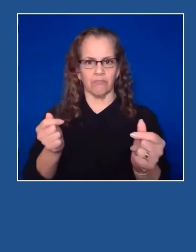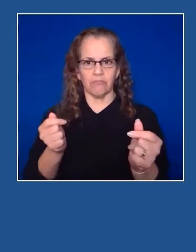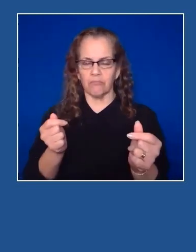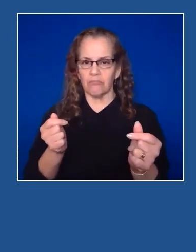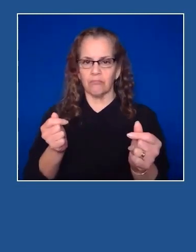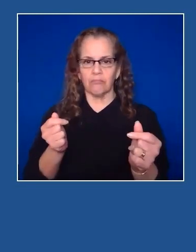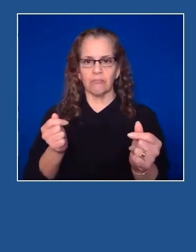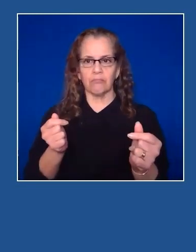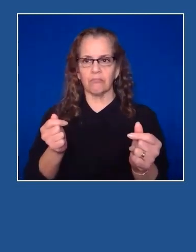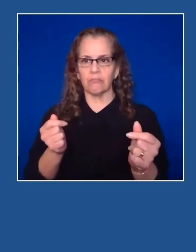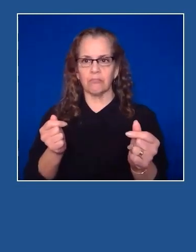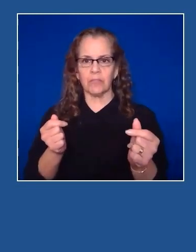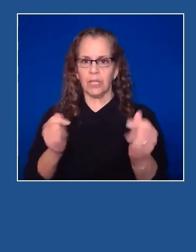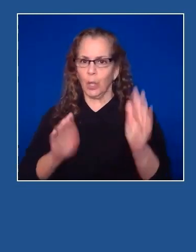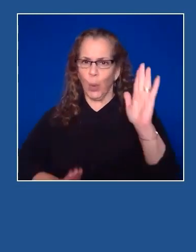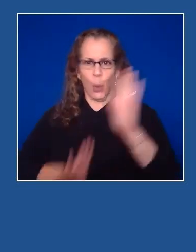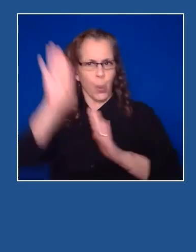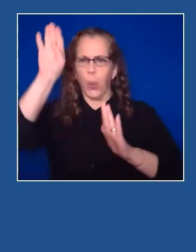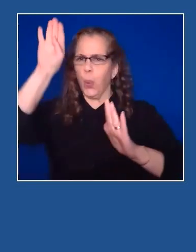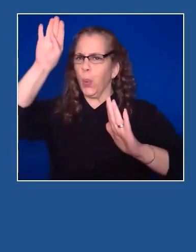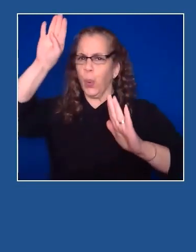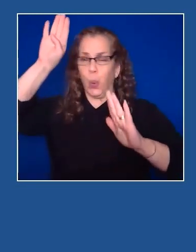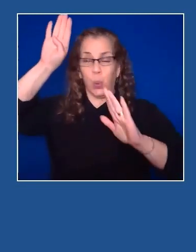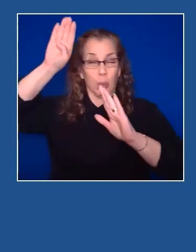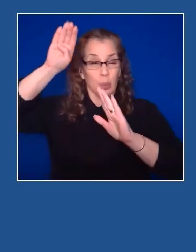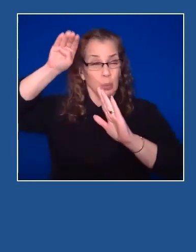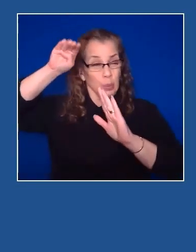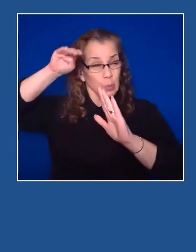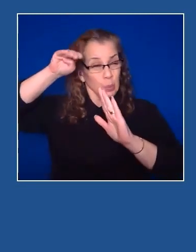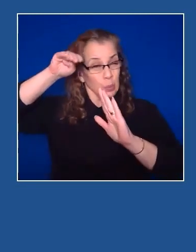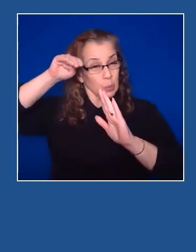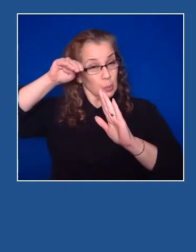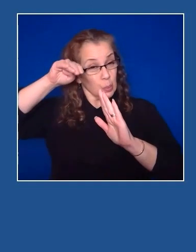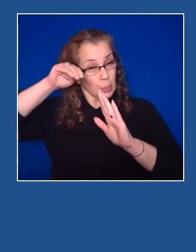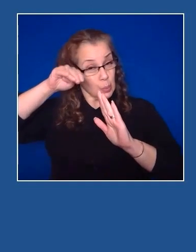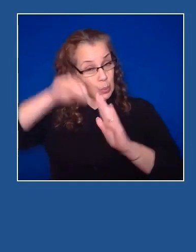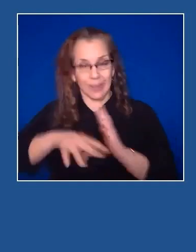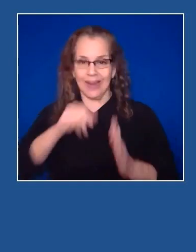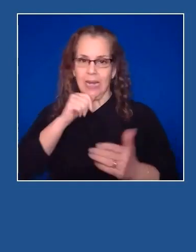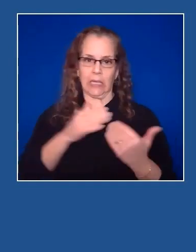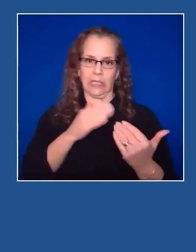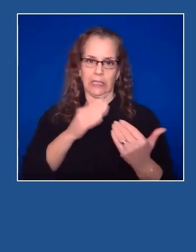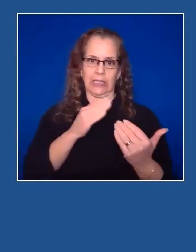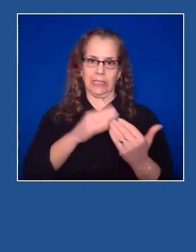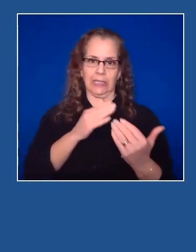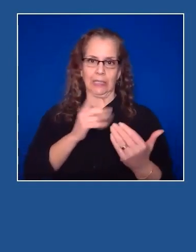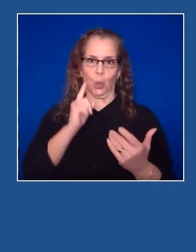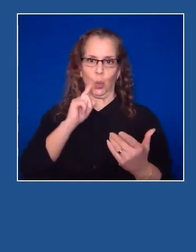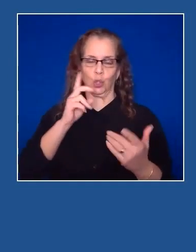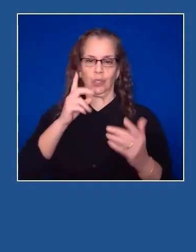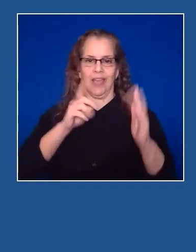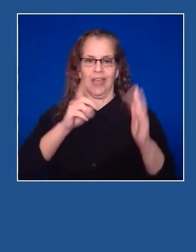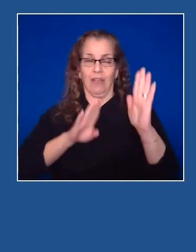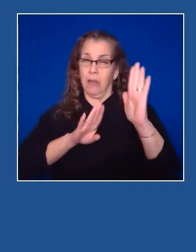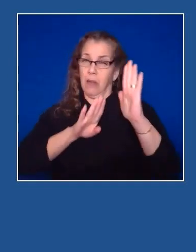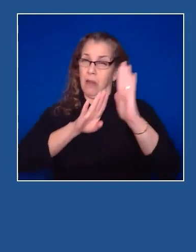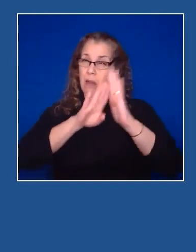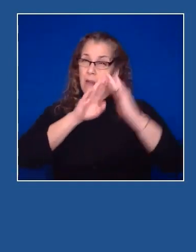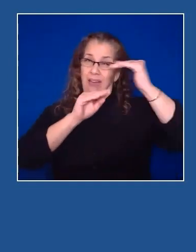coming back down once emotions are activated, or just having a high baseline of negative emotion.